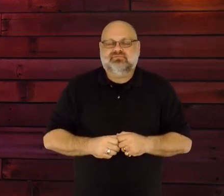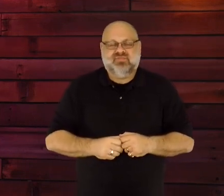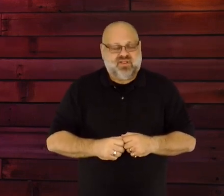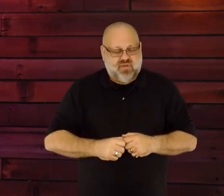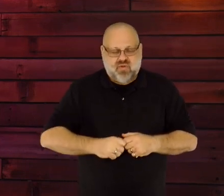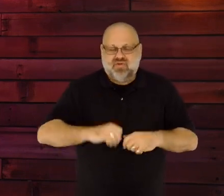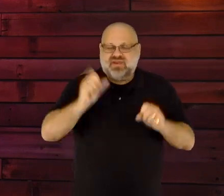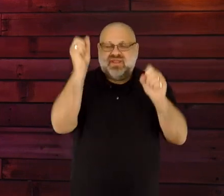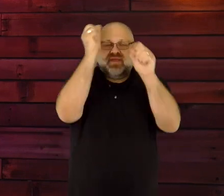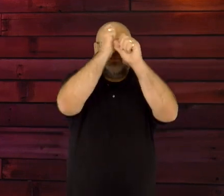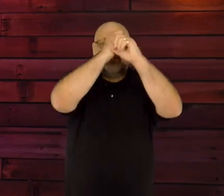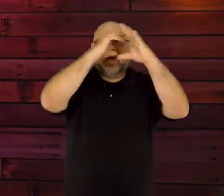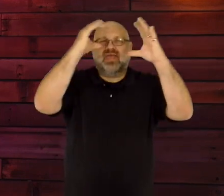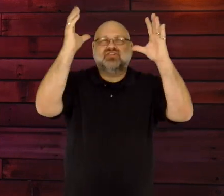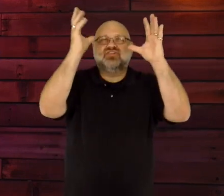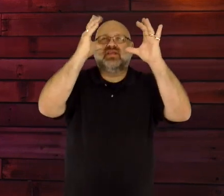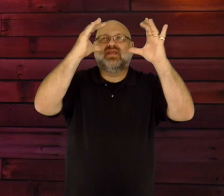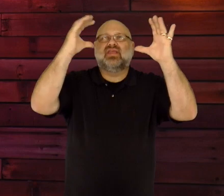I can only